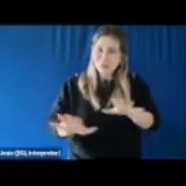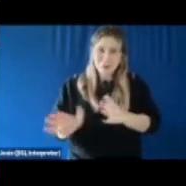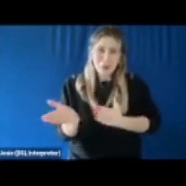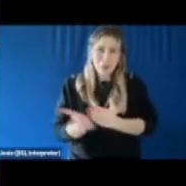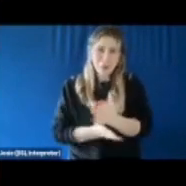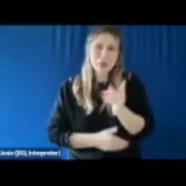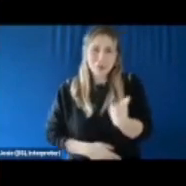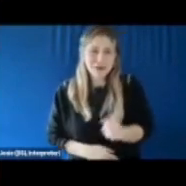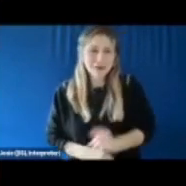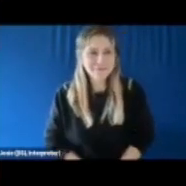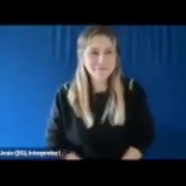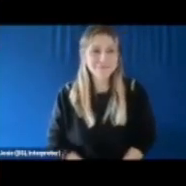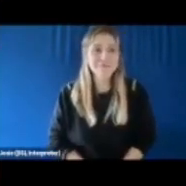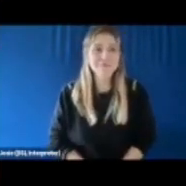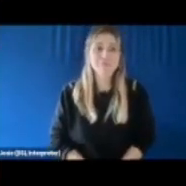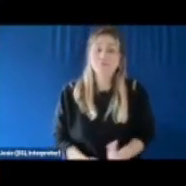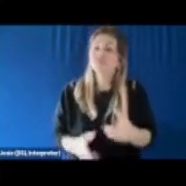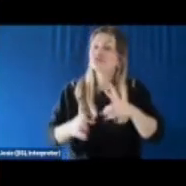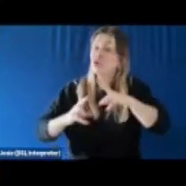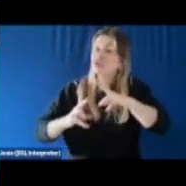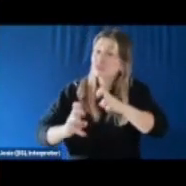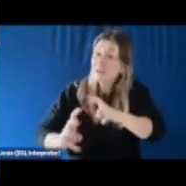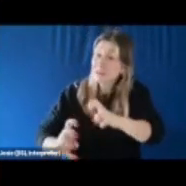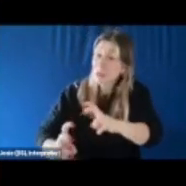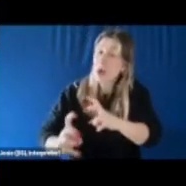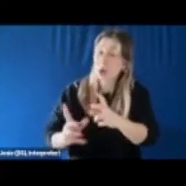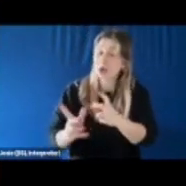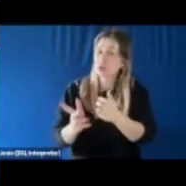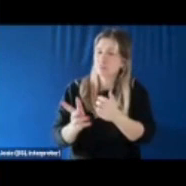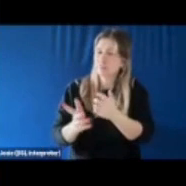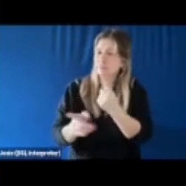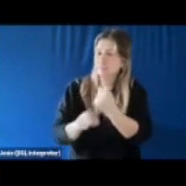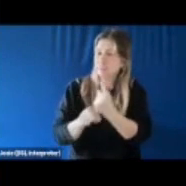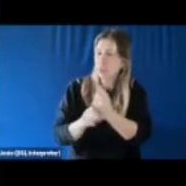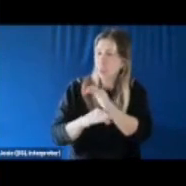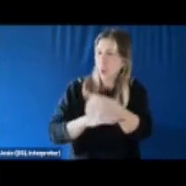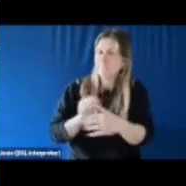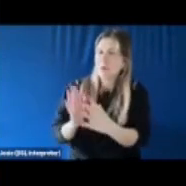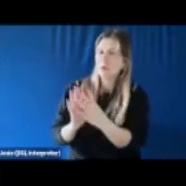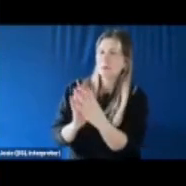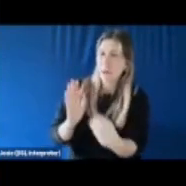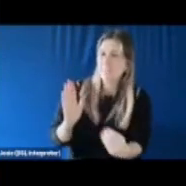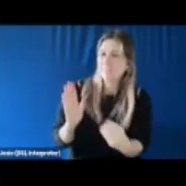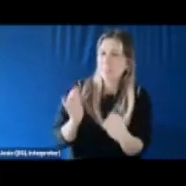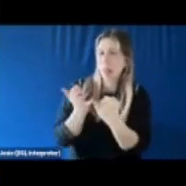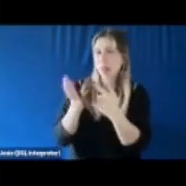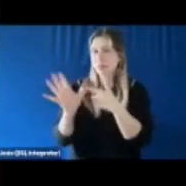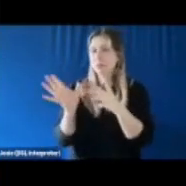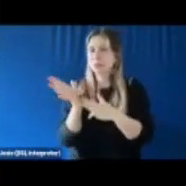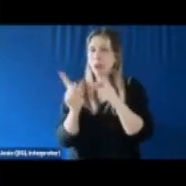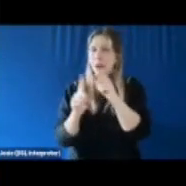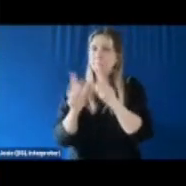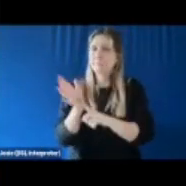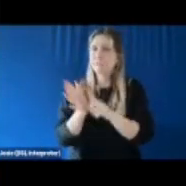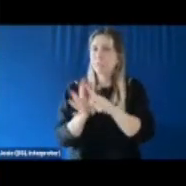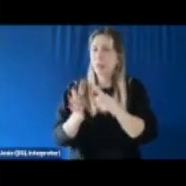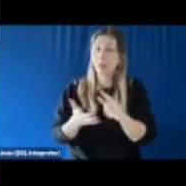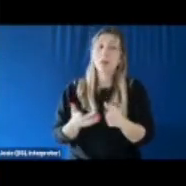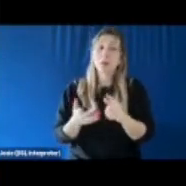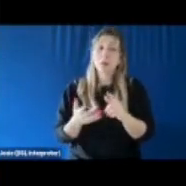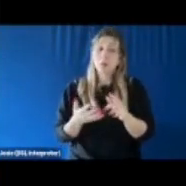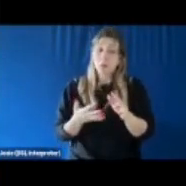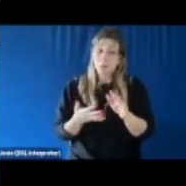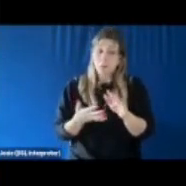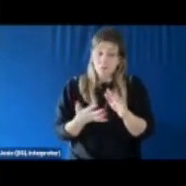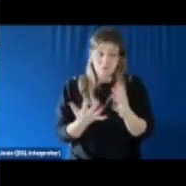So in research, we often talk about sampling. Sampling means making sure that your data is representative